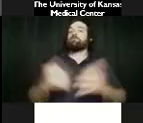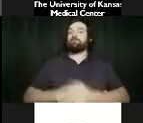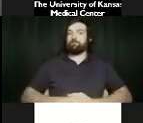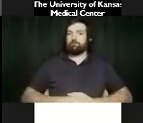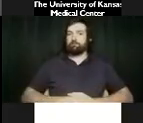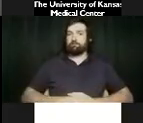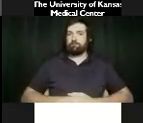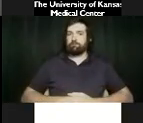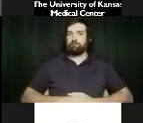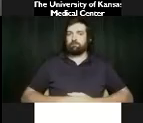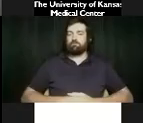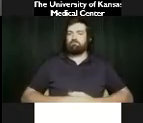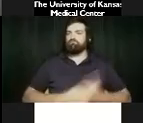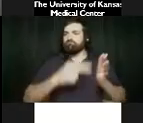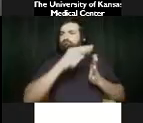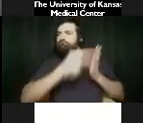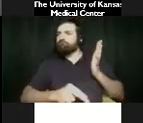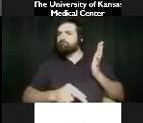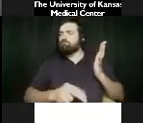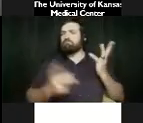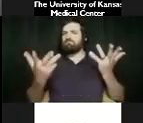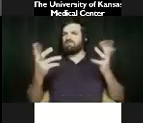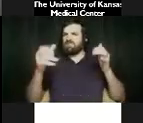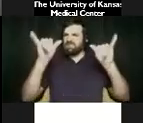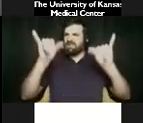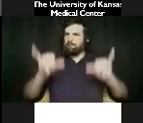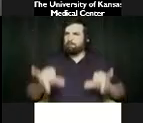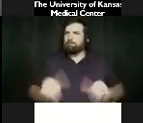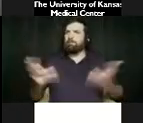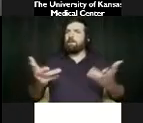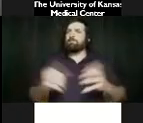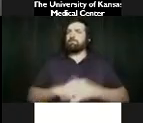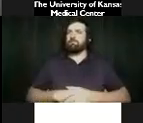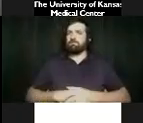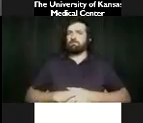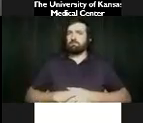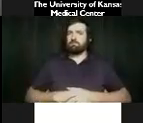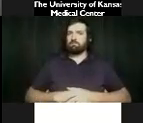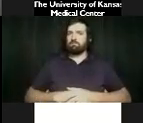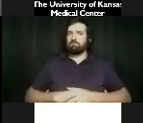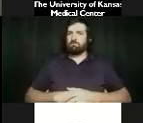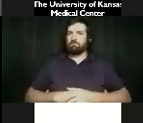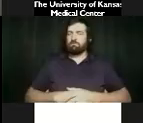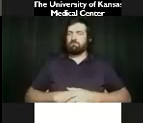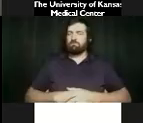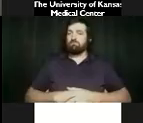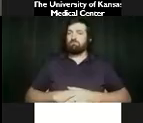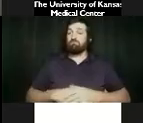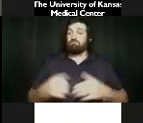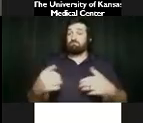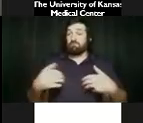Now, what do these have in common? Almost all of these diseases have a common